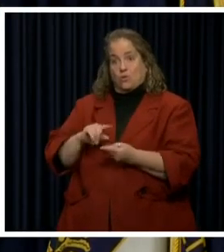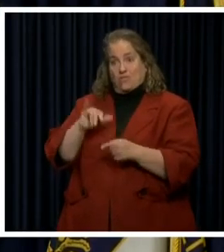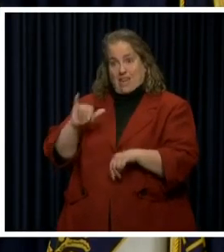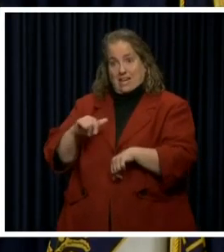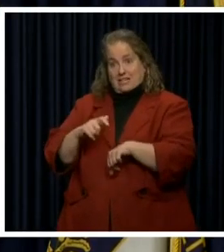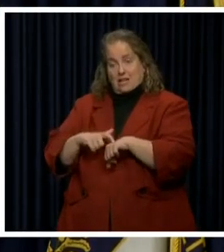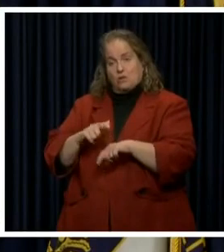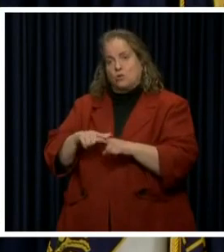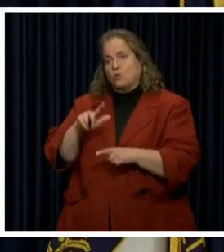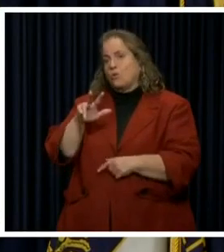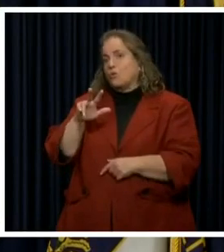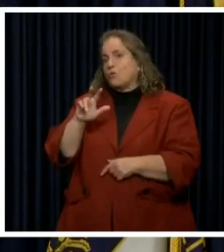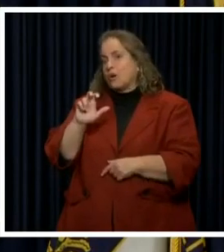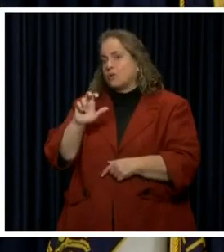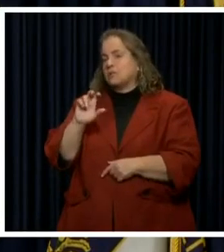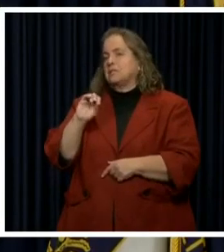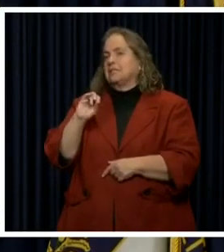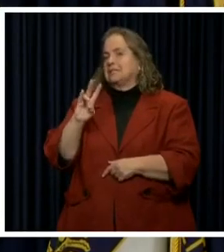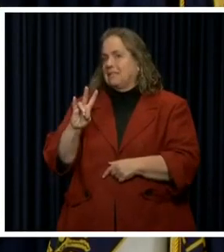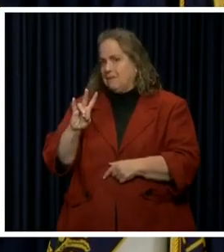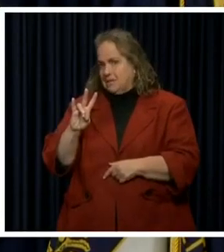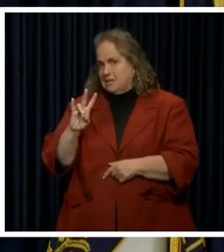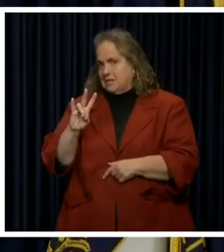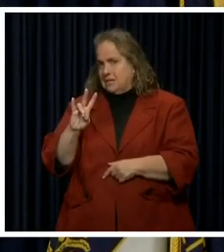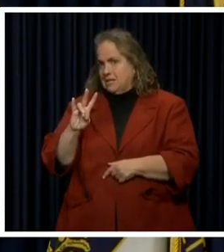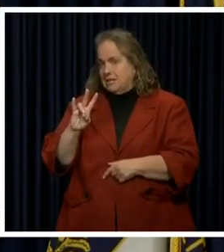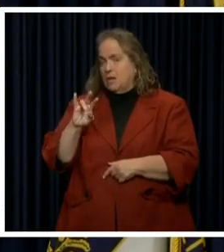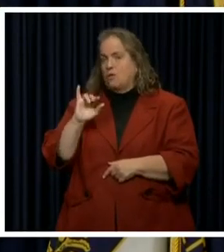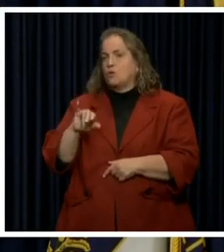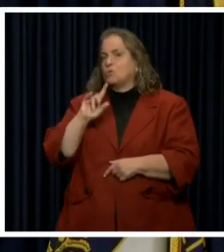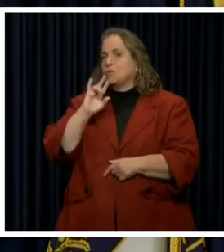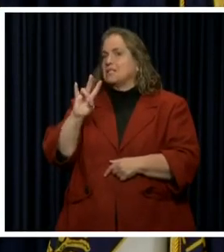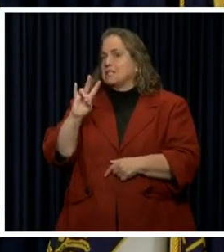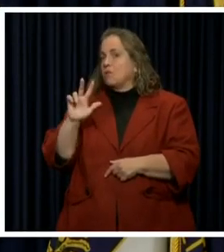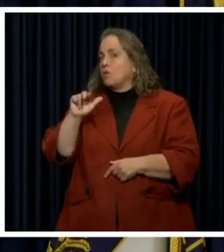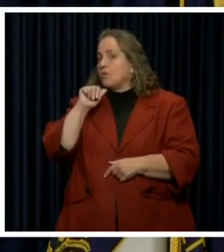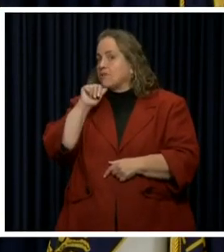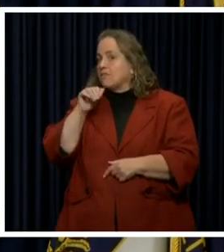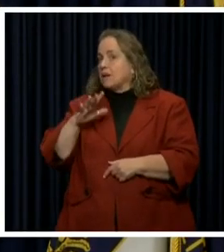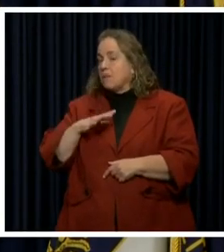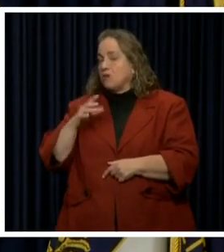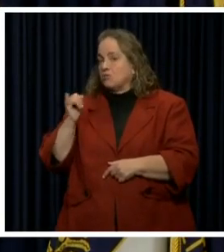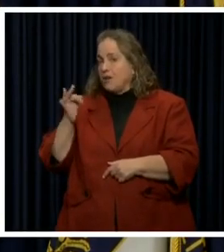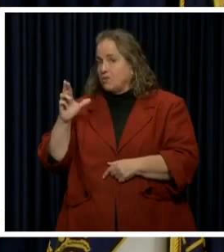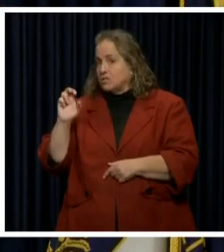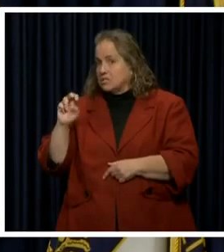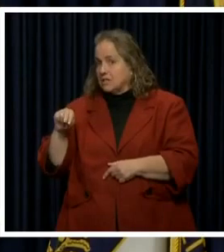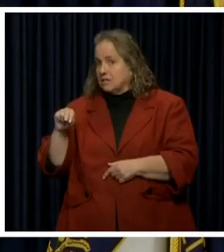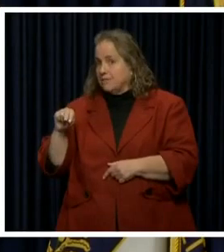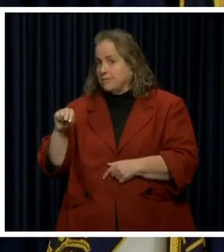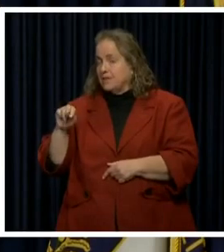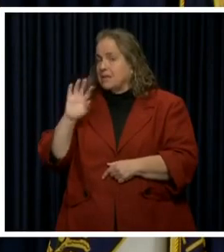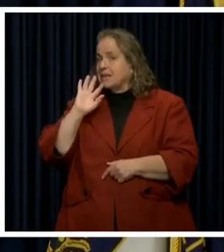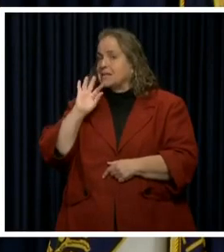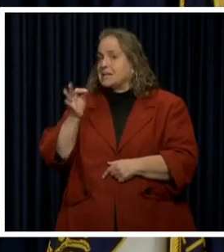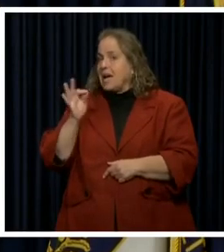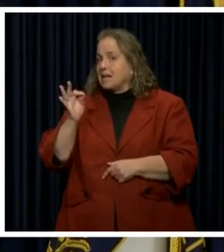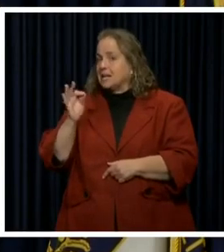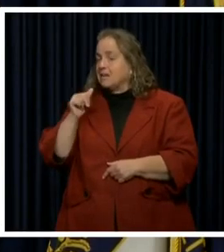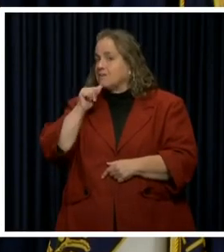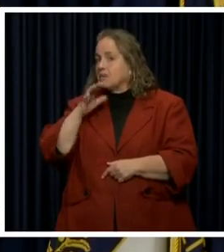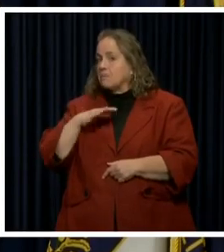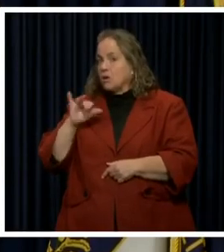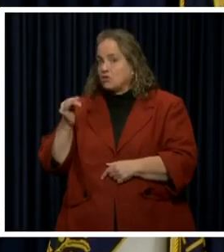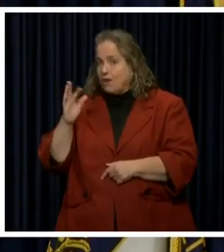to 307. And those were a 73-year-old female from Jefferson, a 90-year-old female